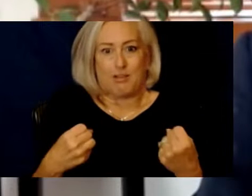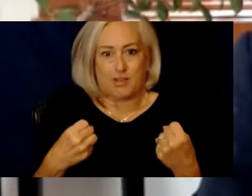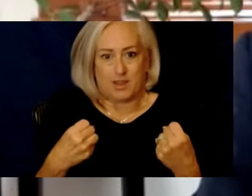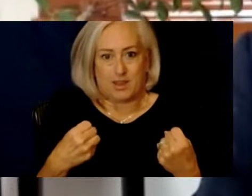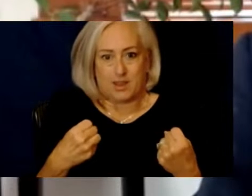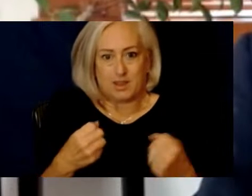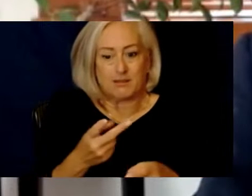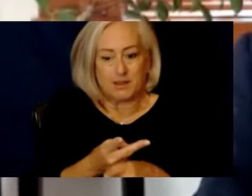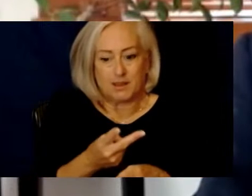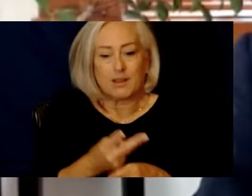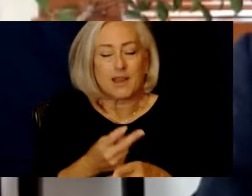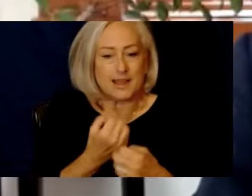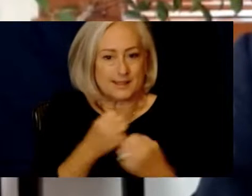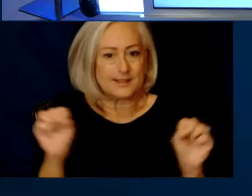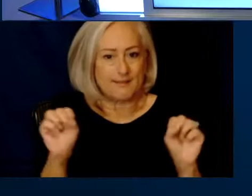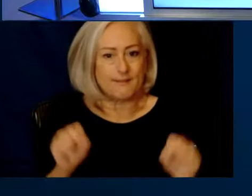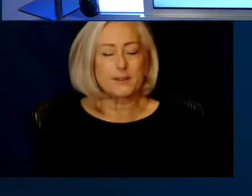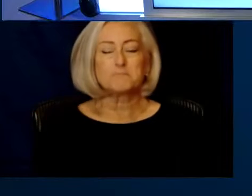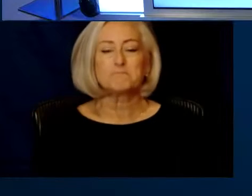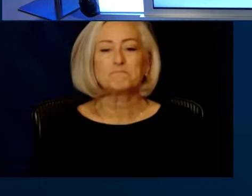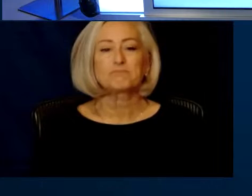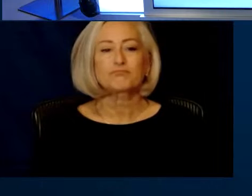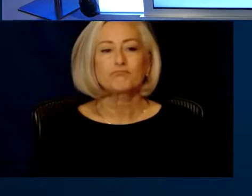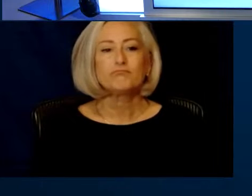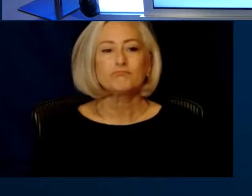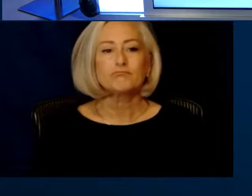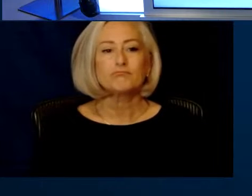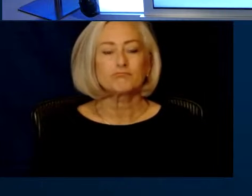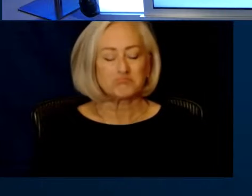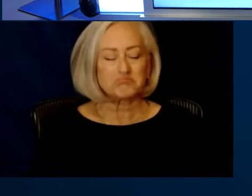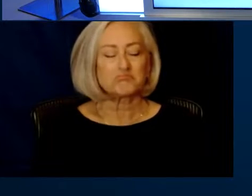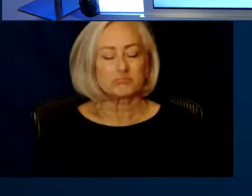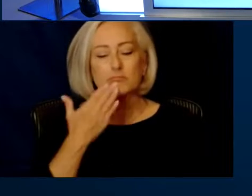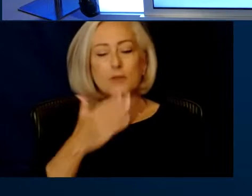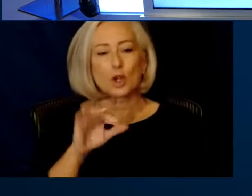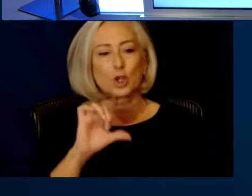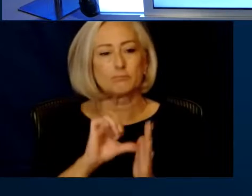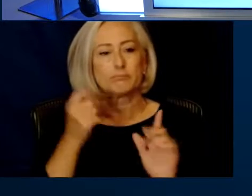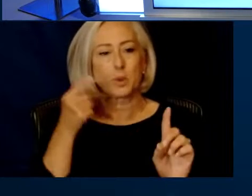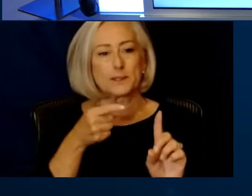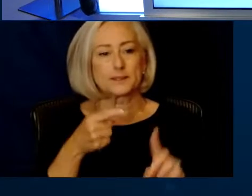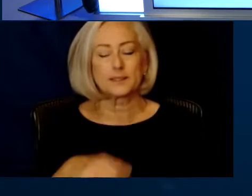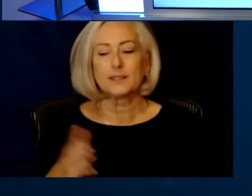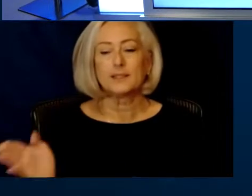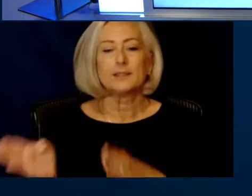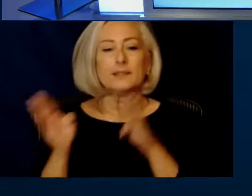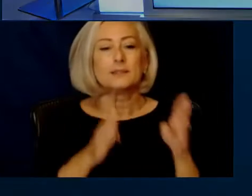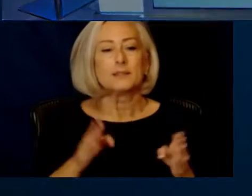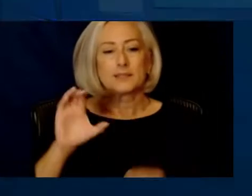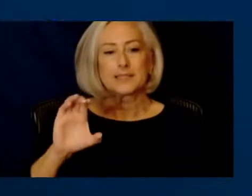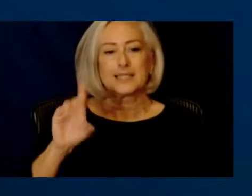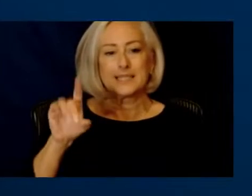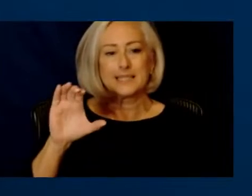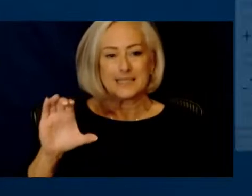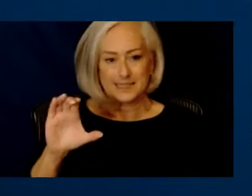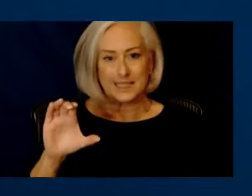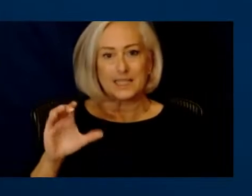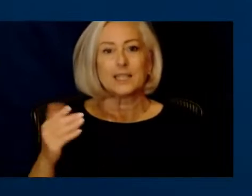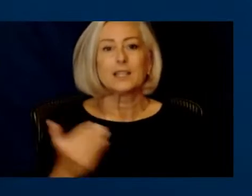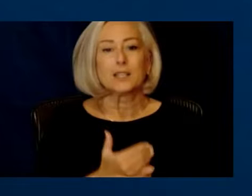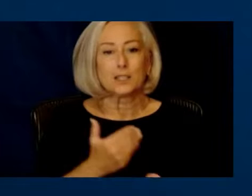keeping them safe. Yeah, that is an excellent point. All right, well, let's look at the CDC numbers of new admissions in the United States right